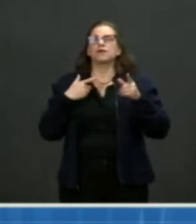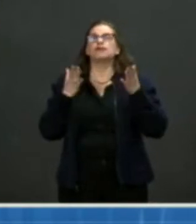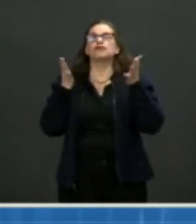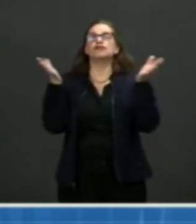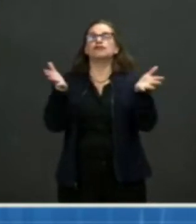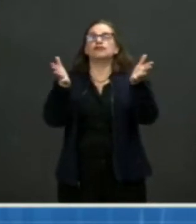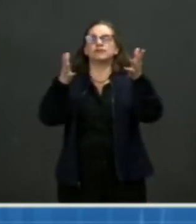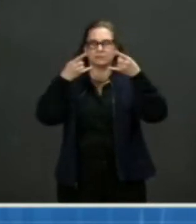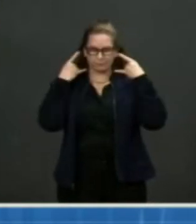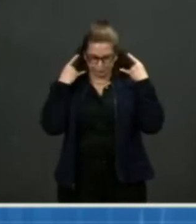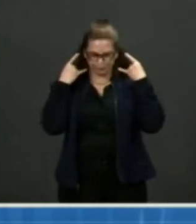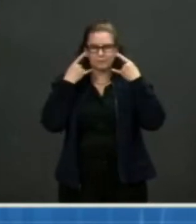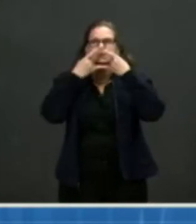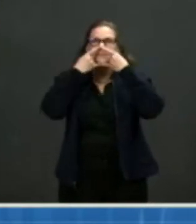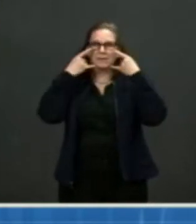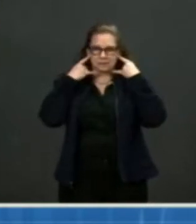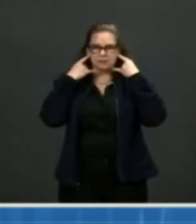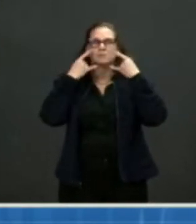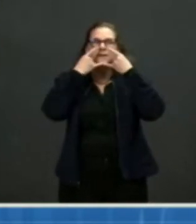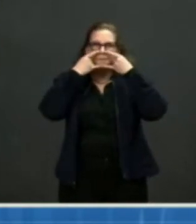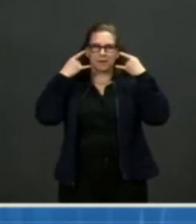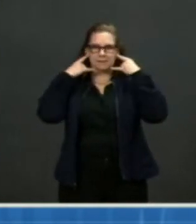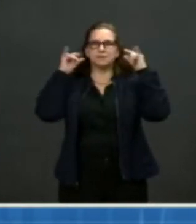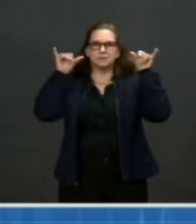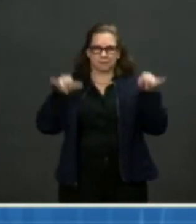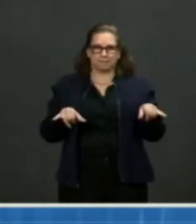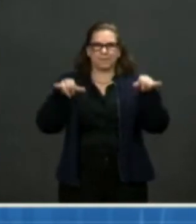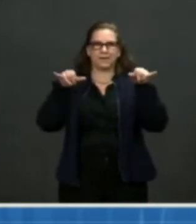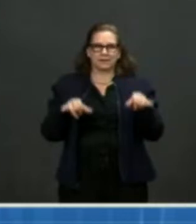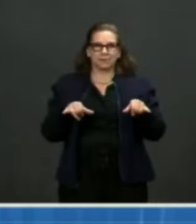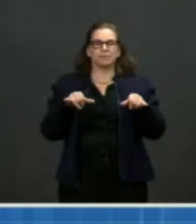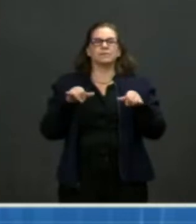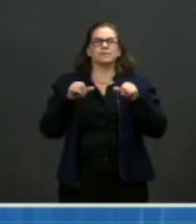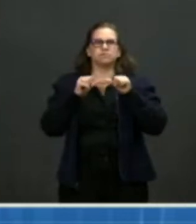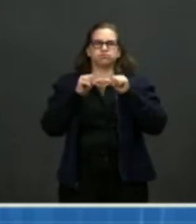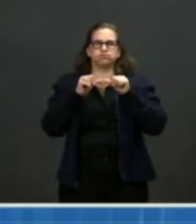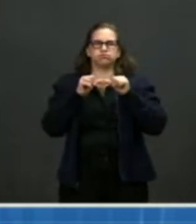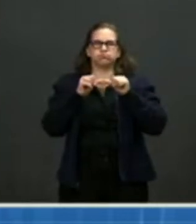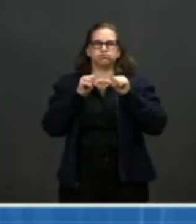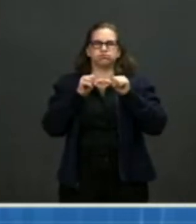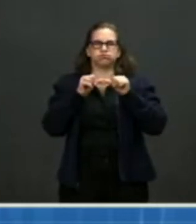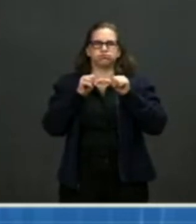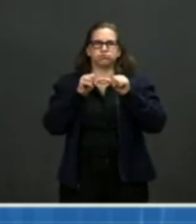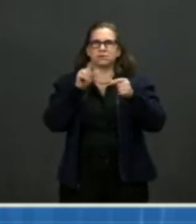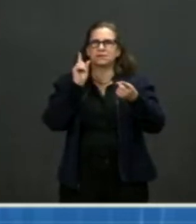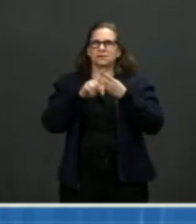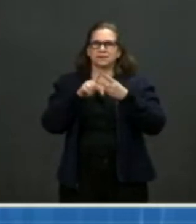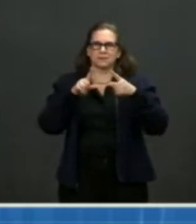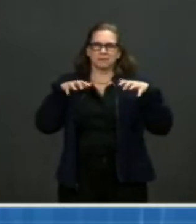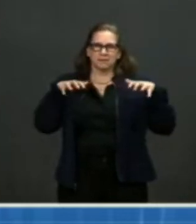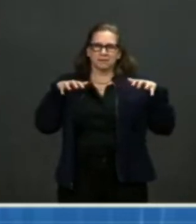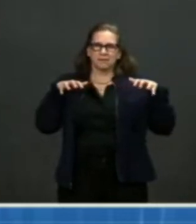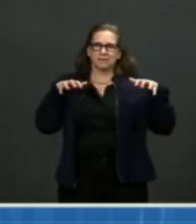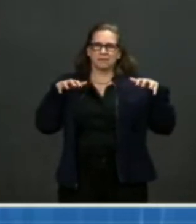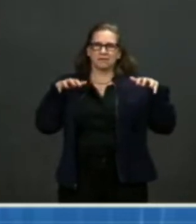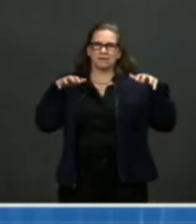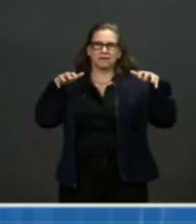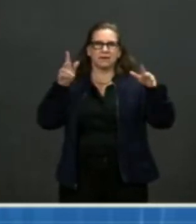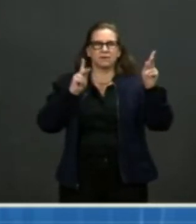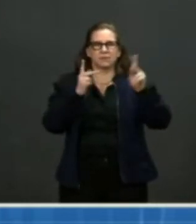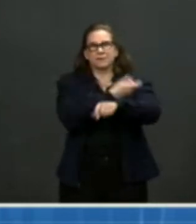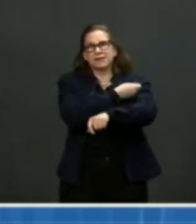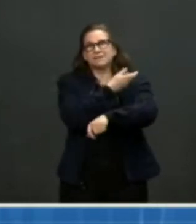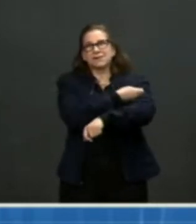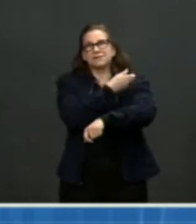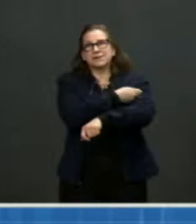mask until such time as people have had a chance to be vaccinated. On your Johnson & Johnson question, we're obviously working very